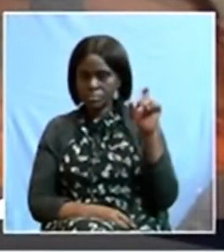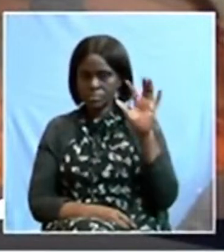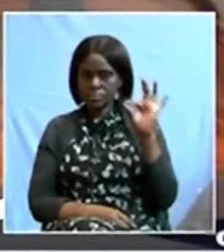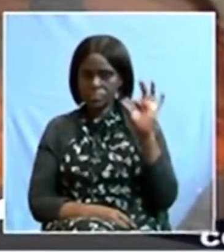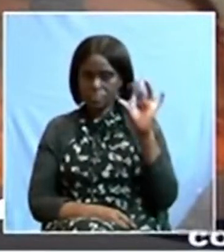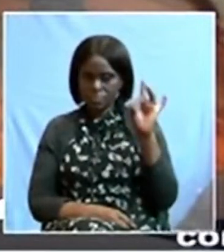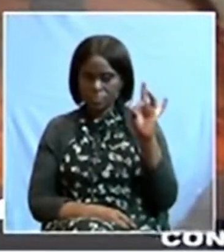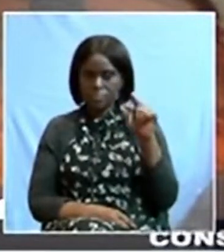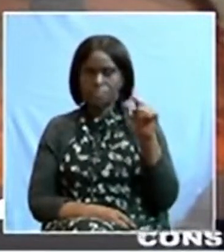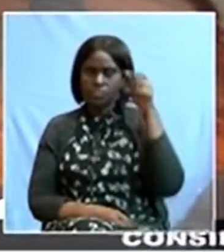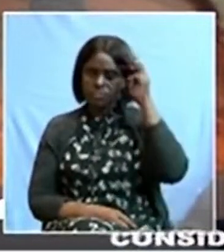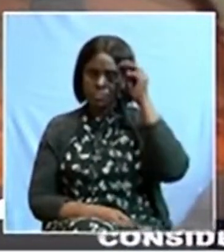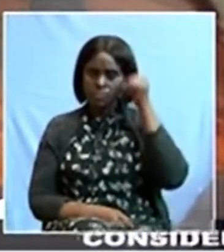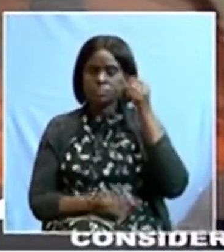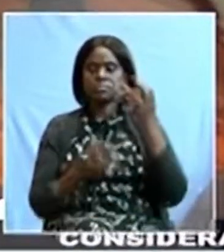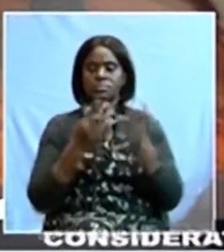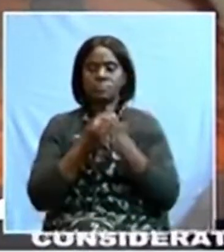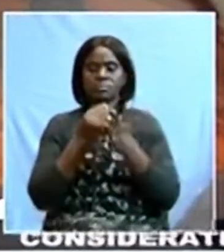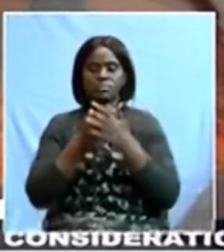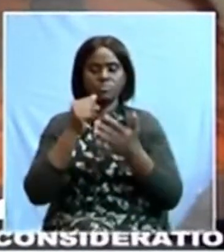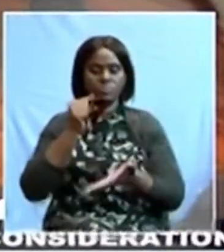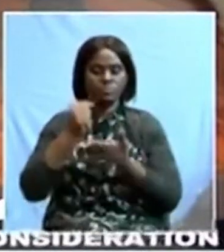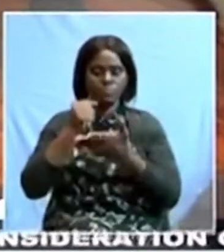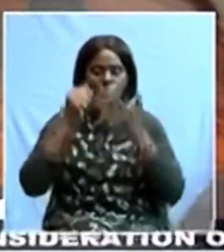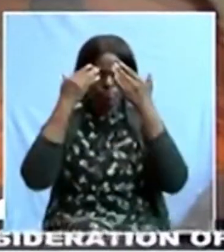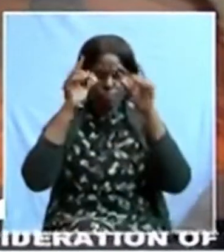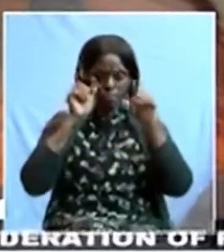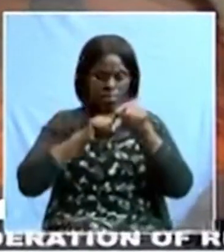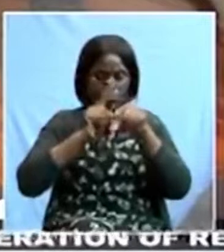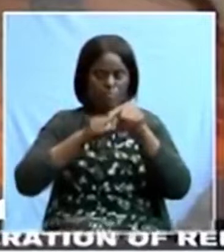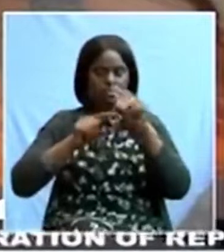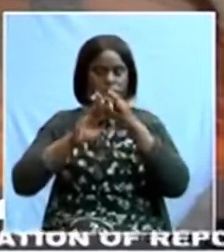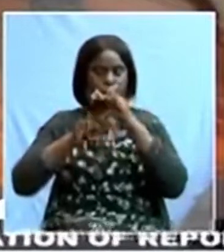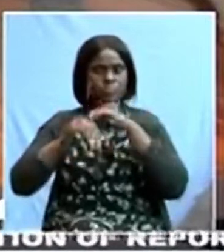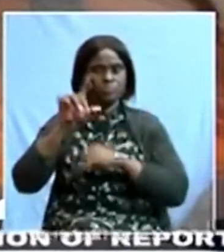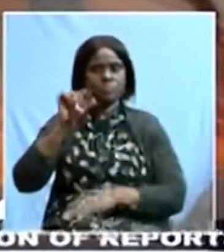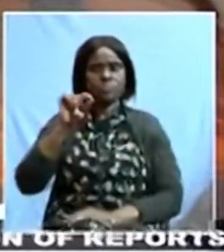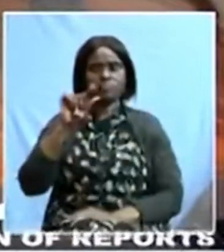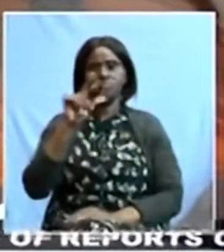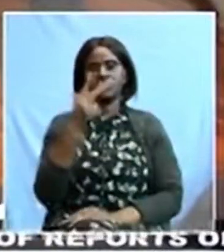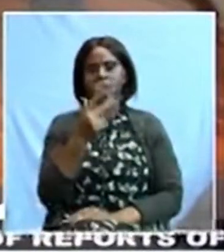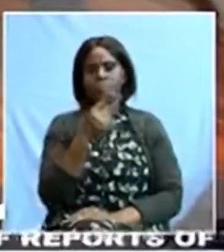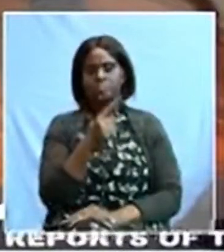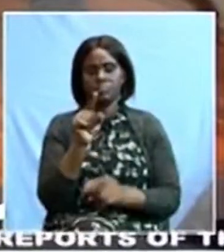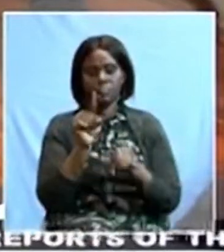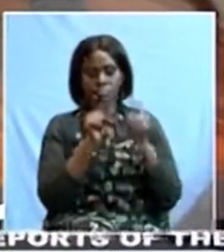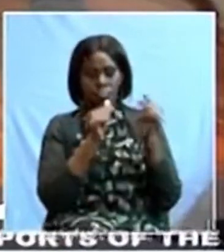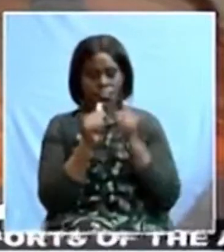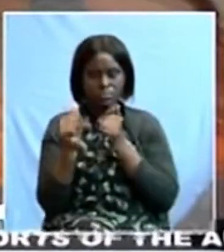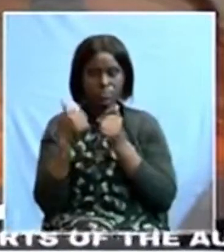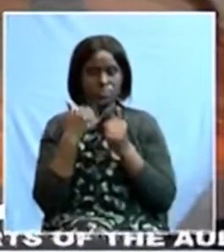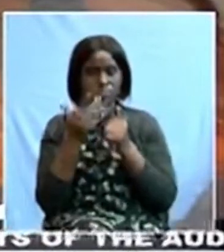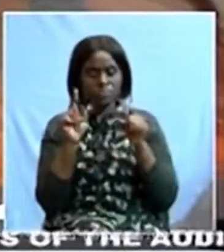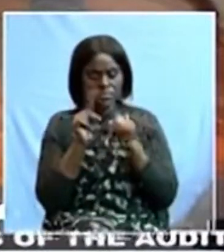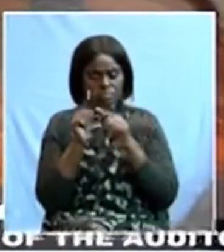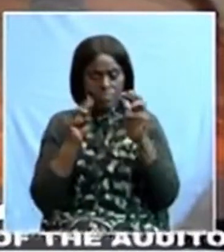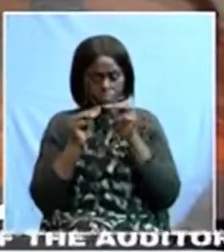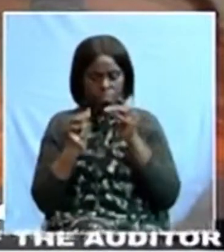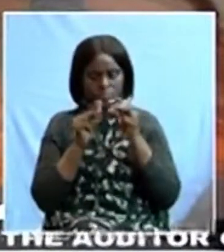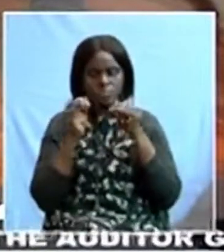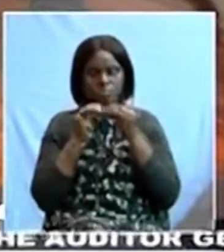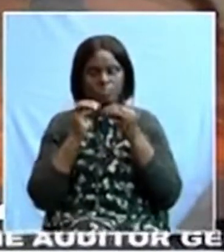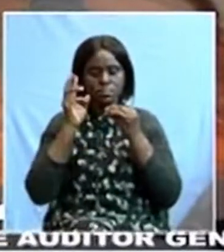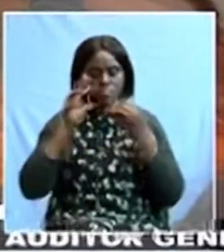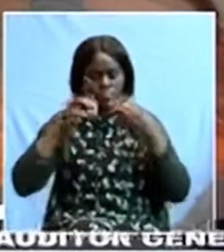of Finance meant for budget sensitization during the period 2023. Action taken. Management